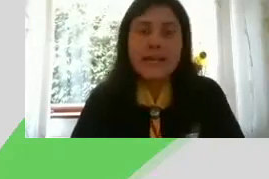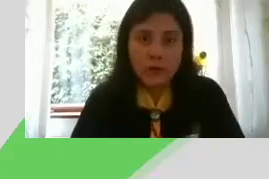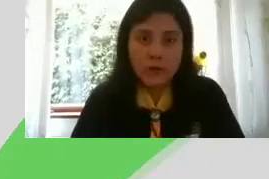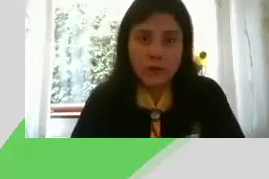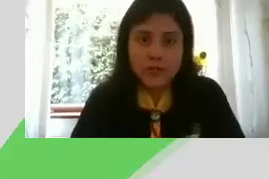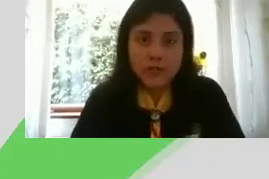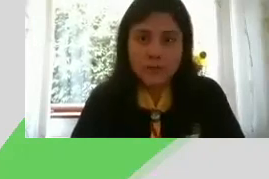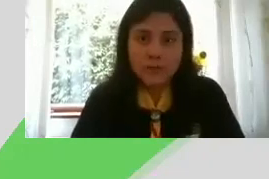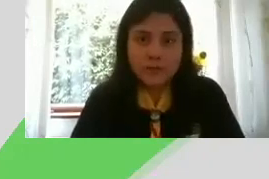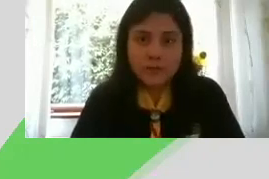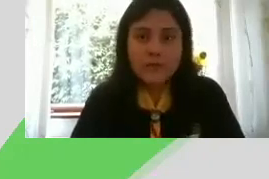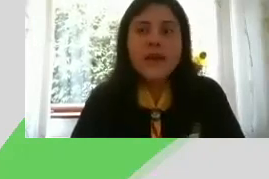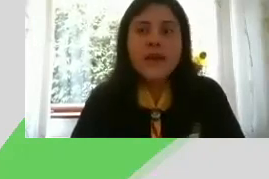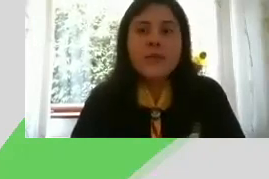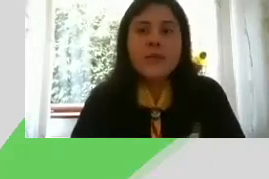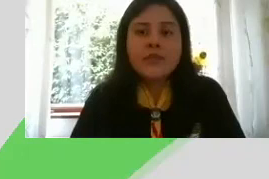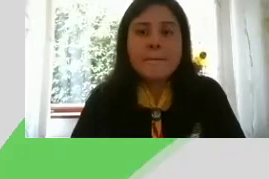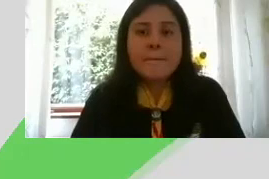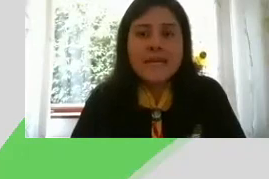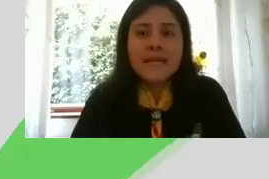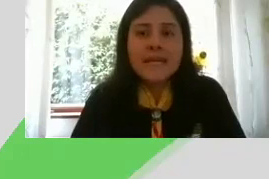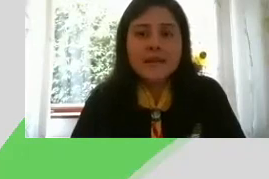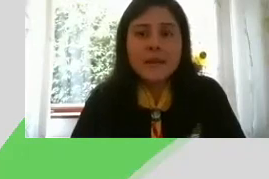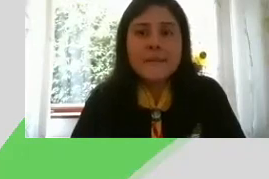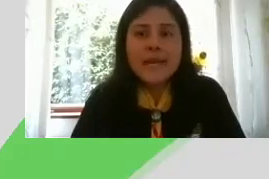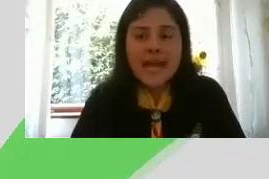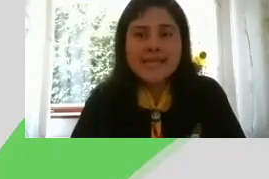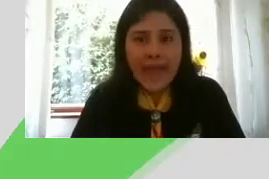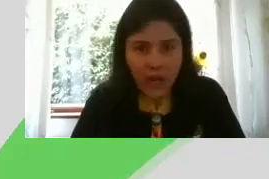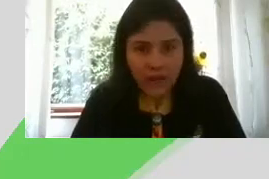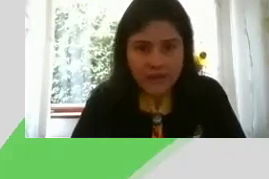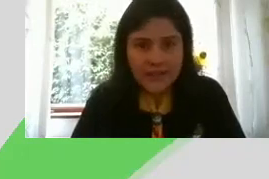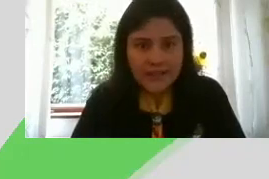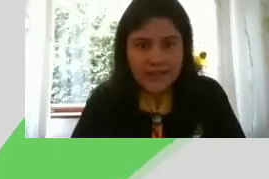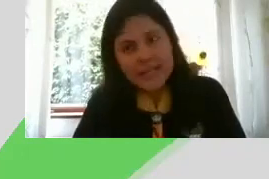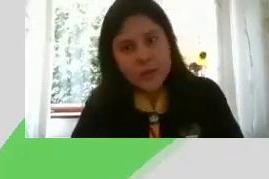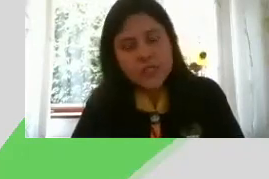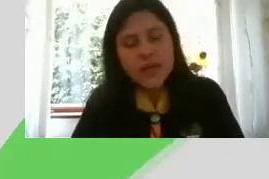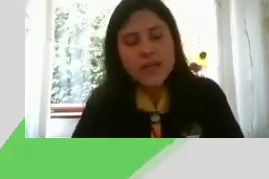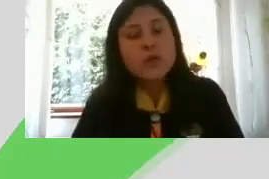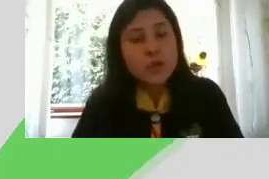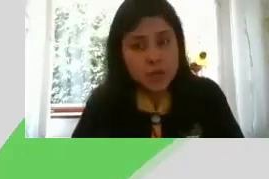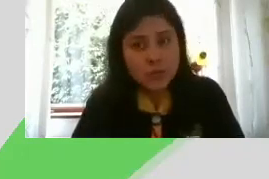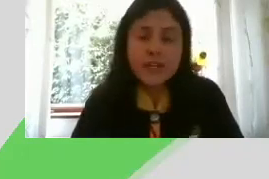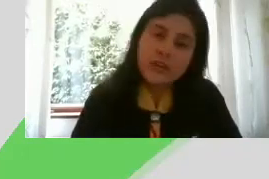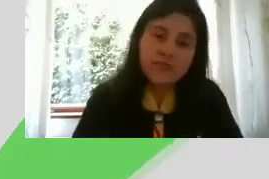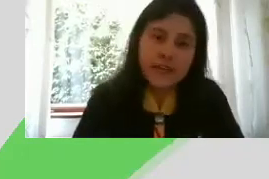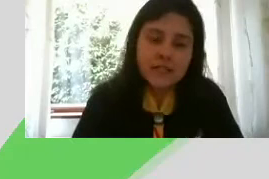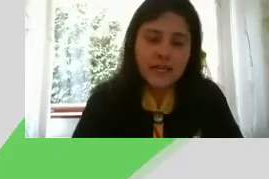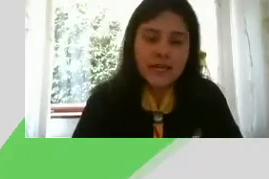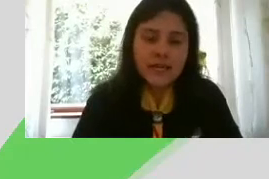Sign Language. Look for BSL in sign language on YouTube, so that you can